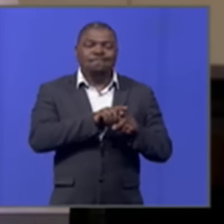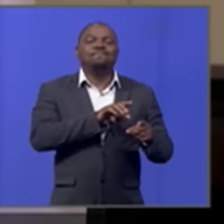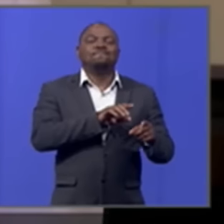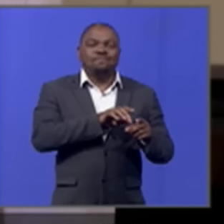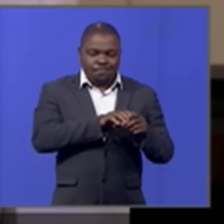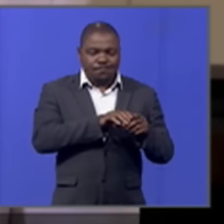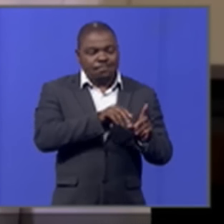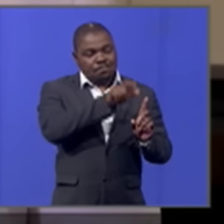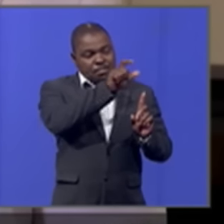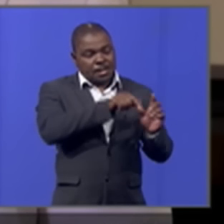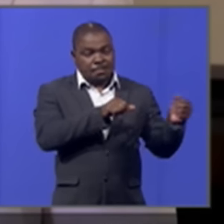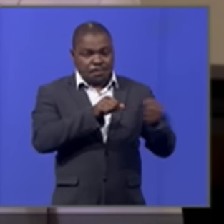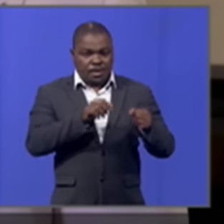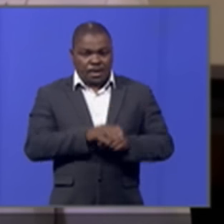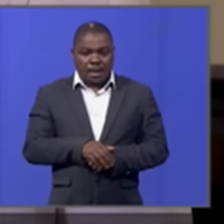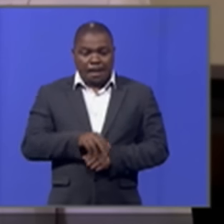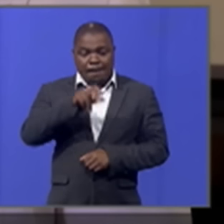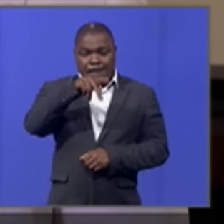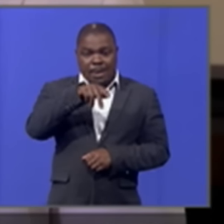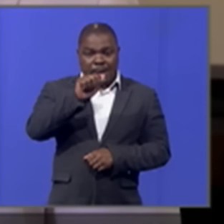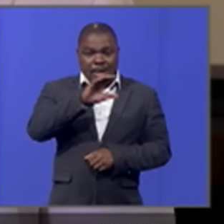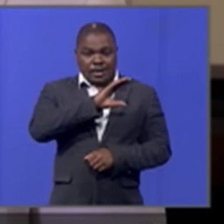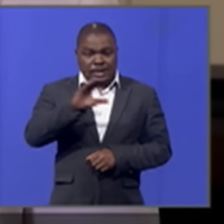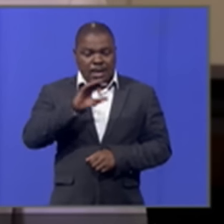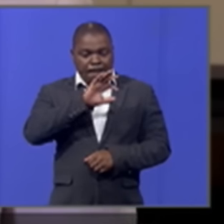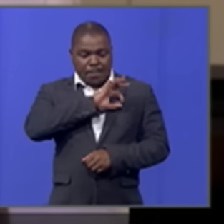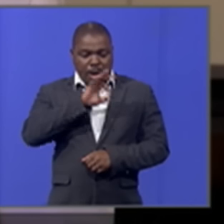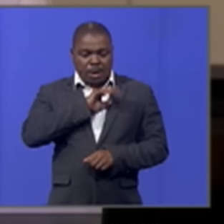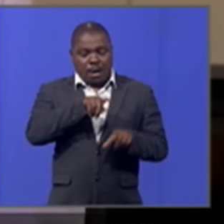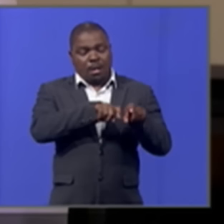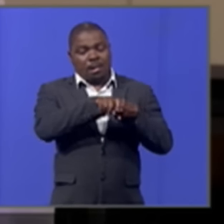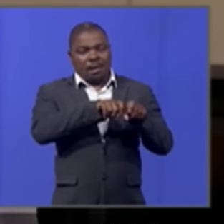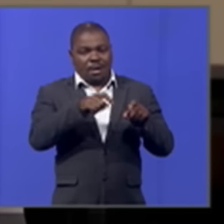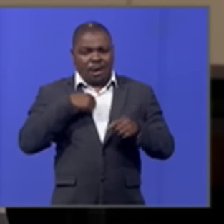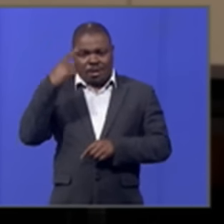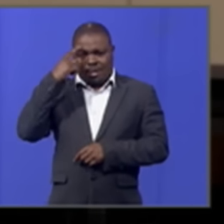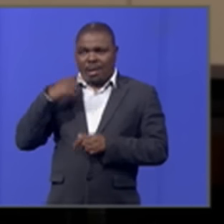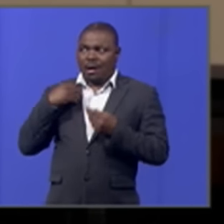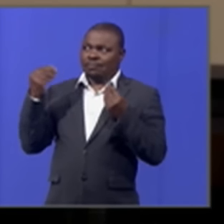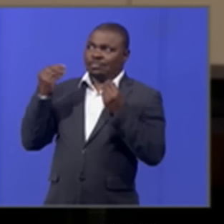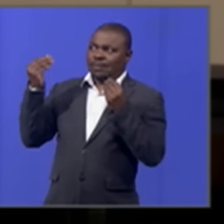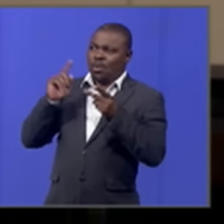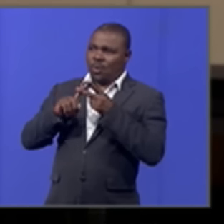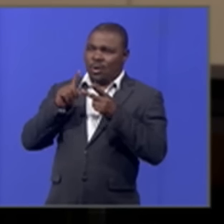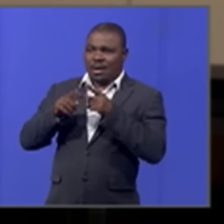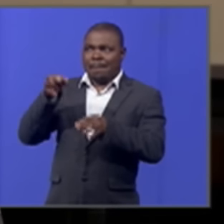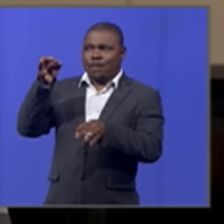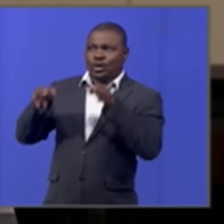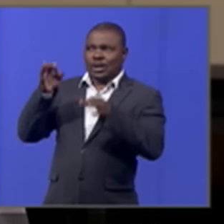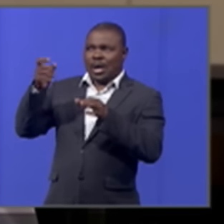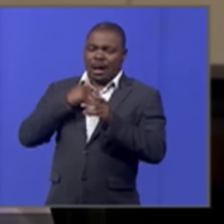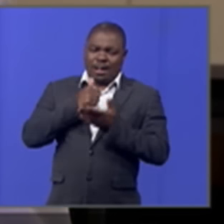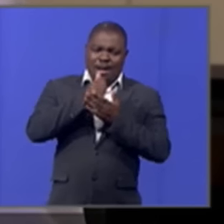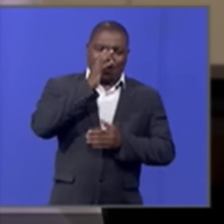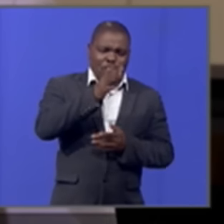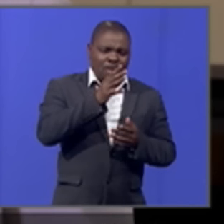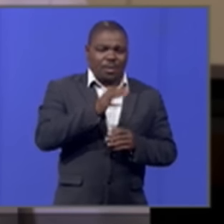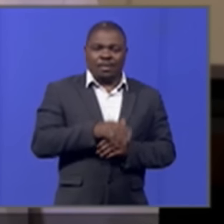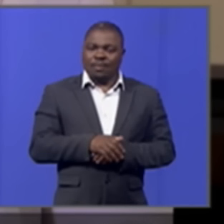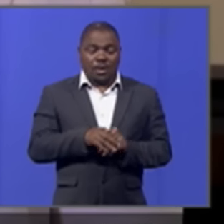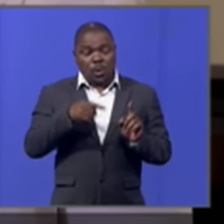PAC mayoral candidates are not being presented as celebrities or political messiahs. They will lead